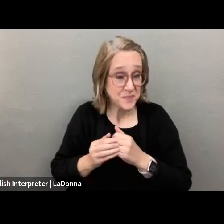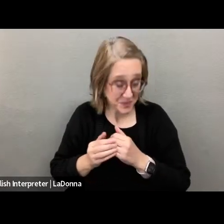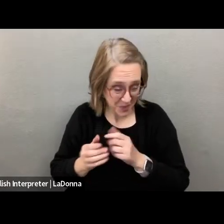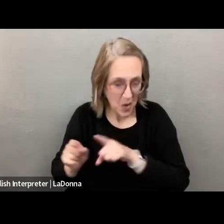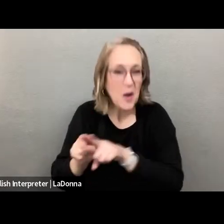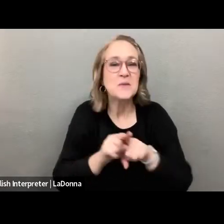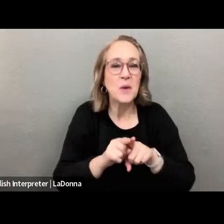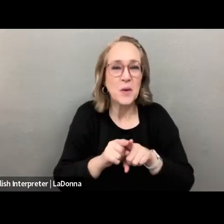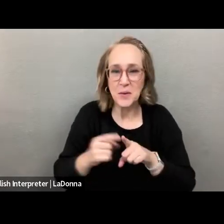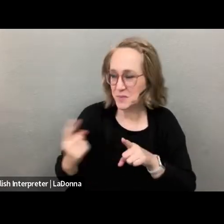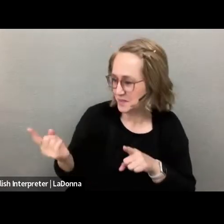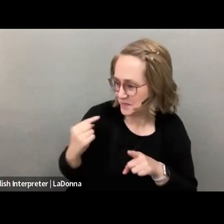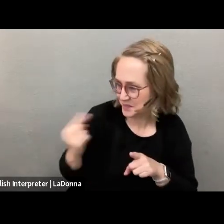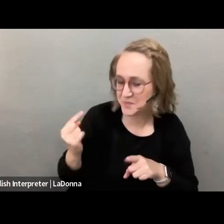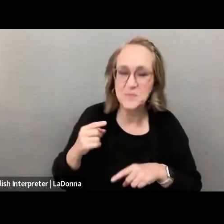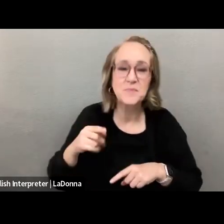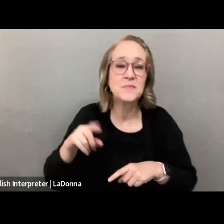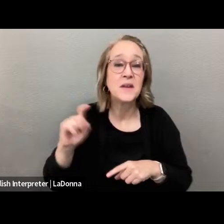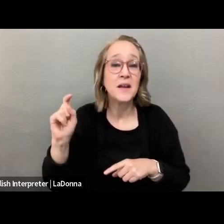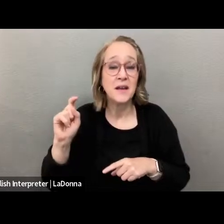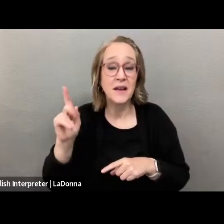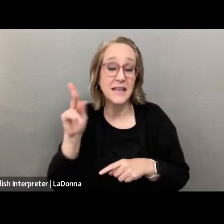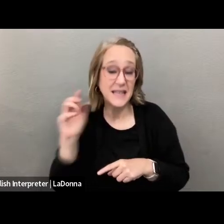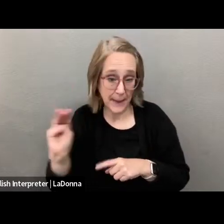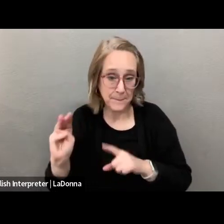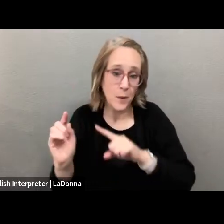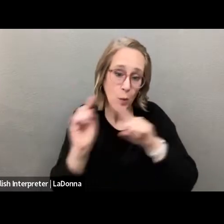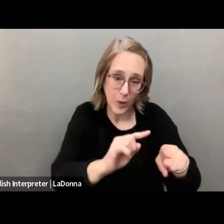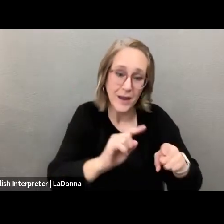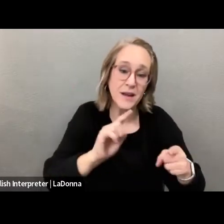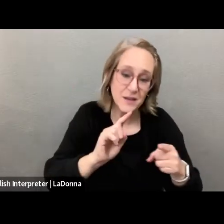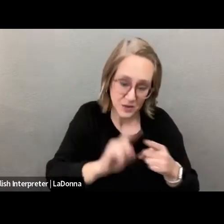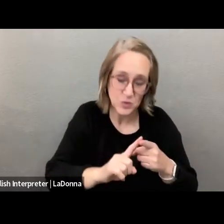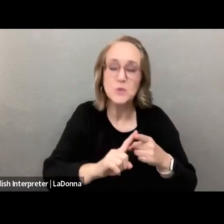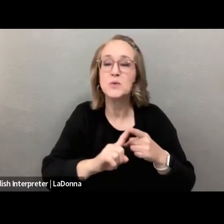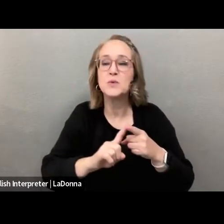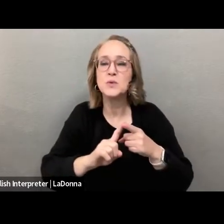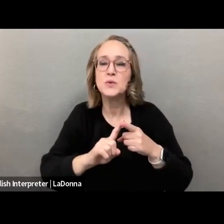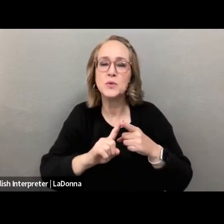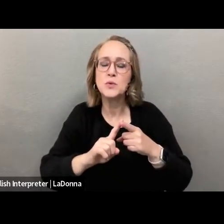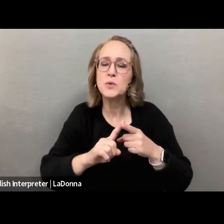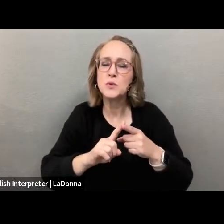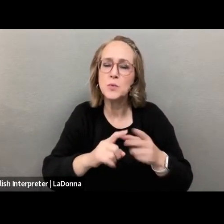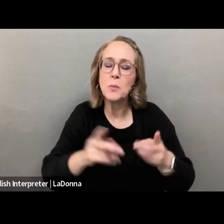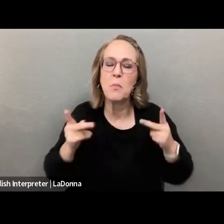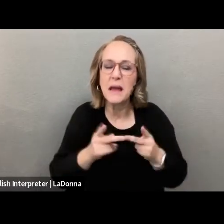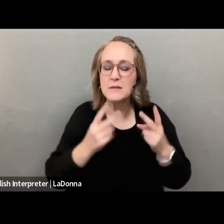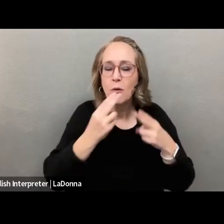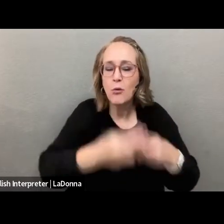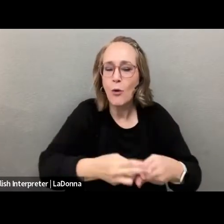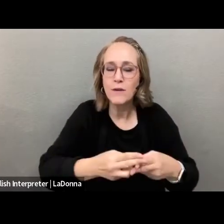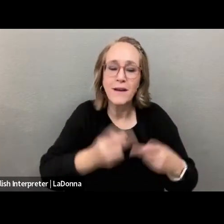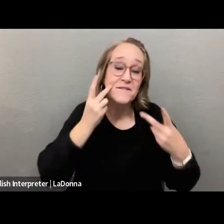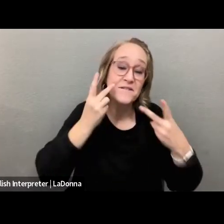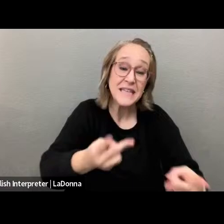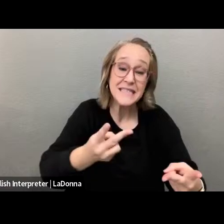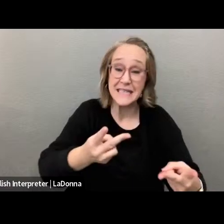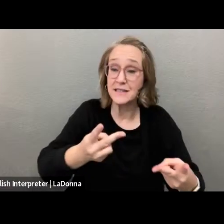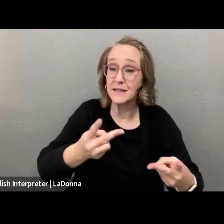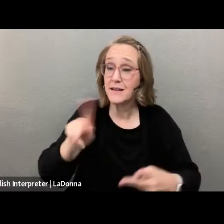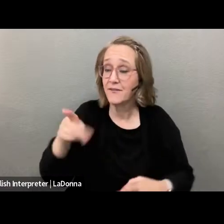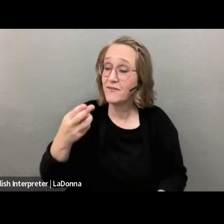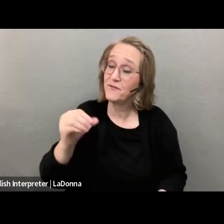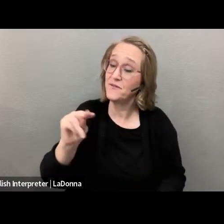So what do deaf and hard of hearing people need when they are visiting Phoenix? So we just give our presentation